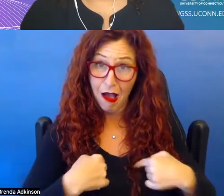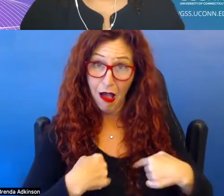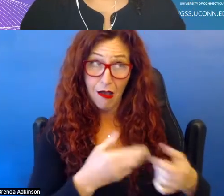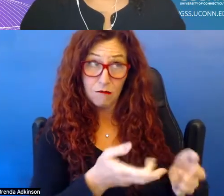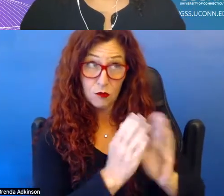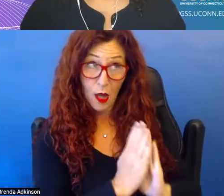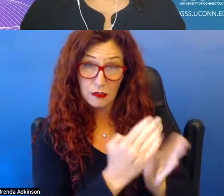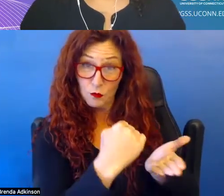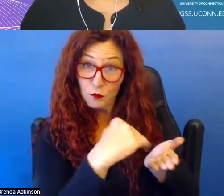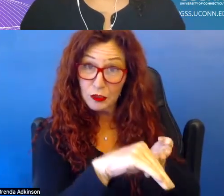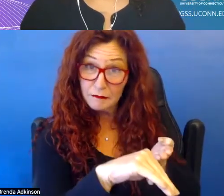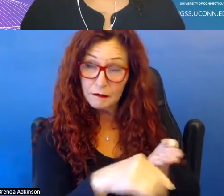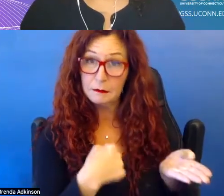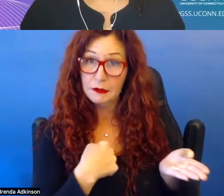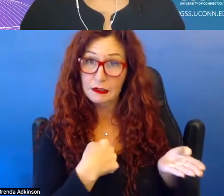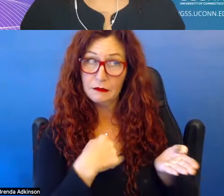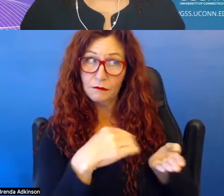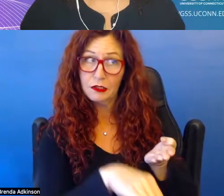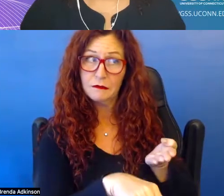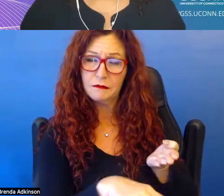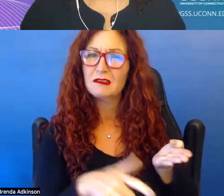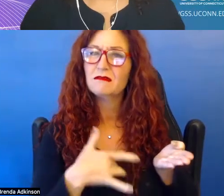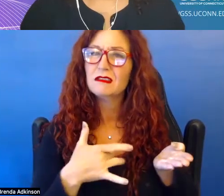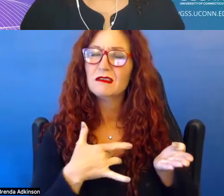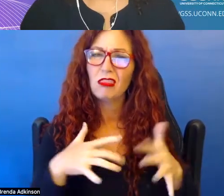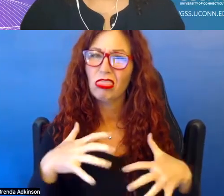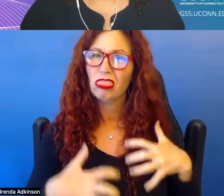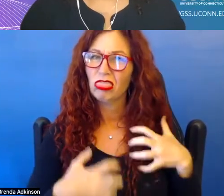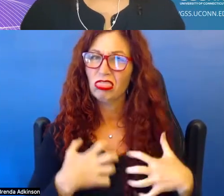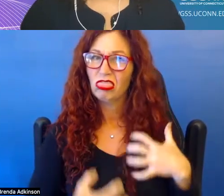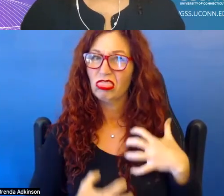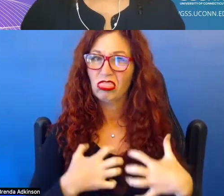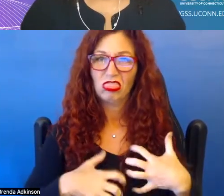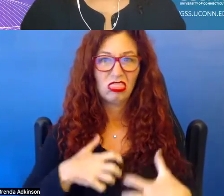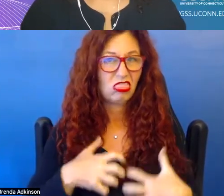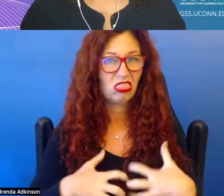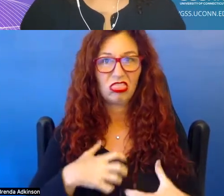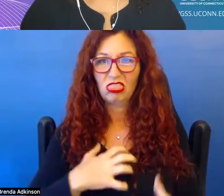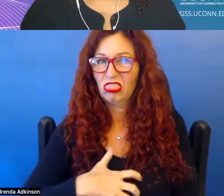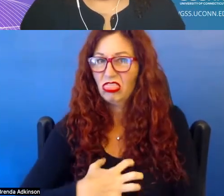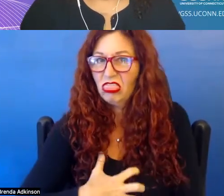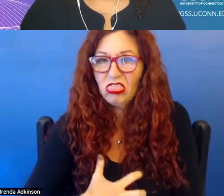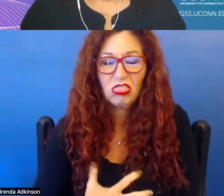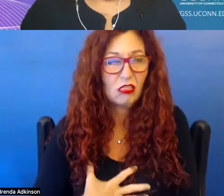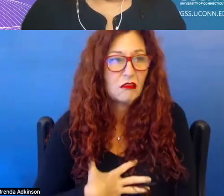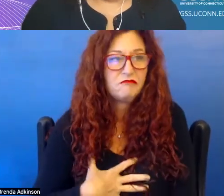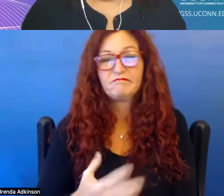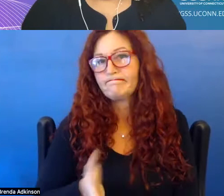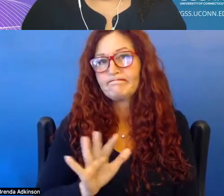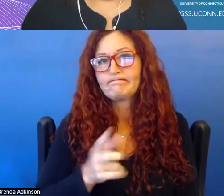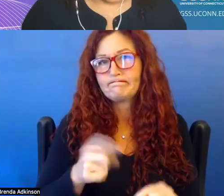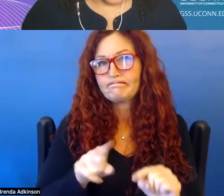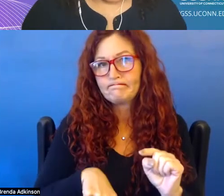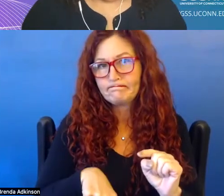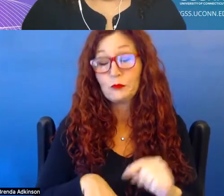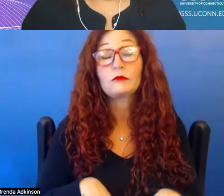mind. And it was a practice that I just couldn't conform to. I was fortunate. My mother asked me one day, well, do